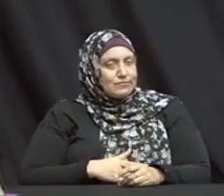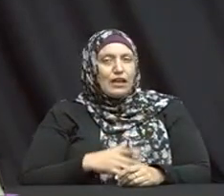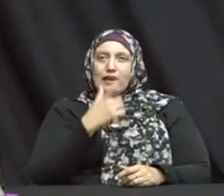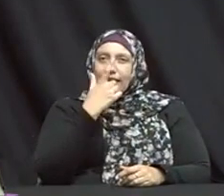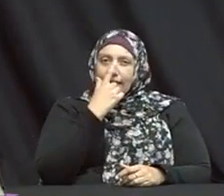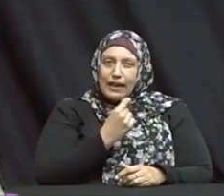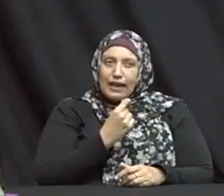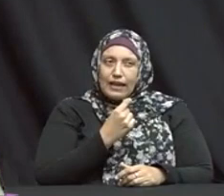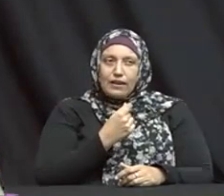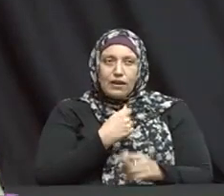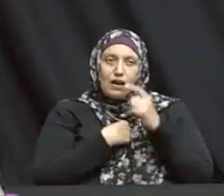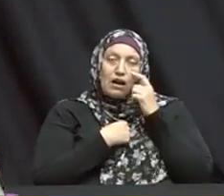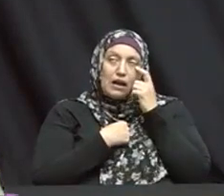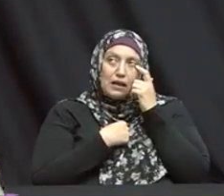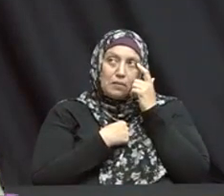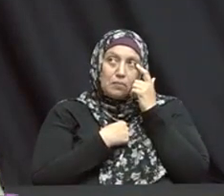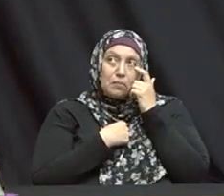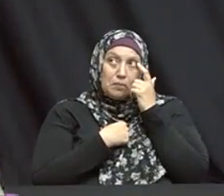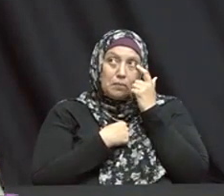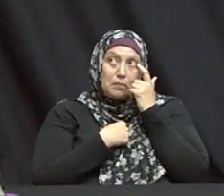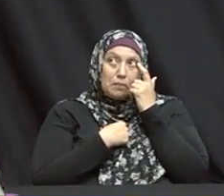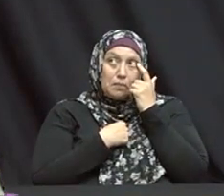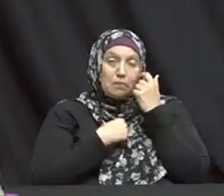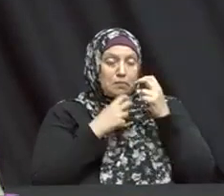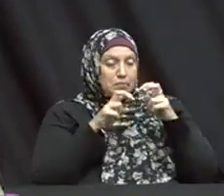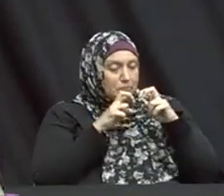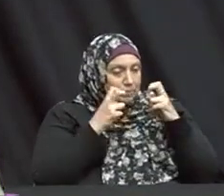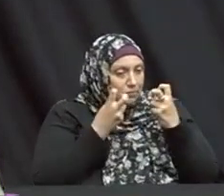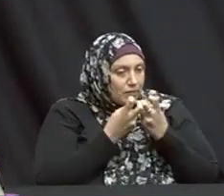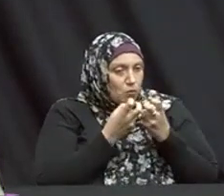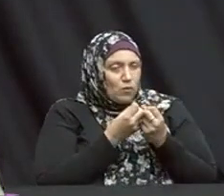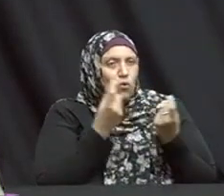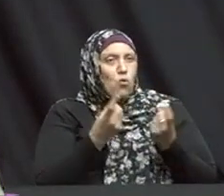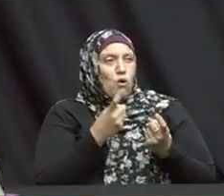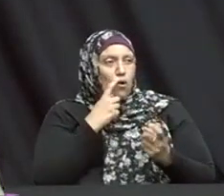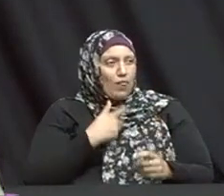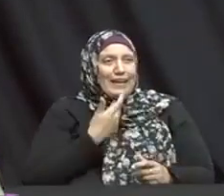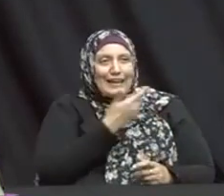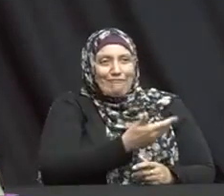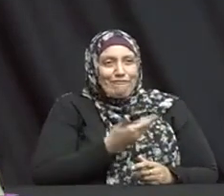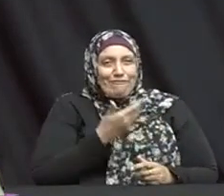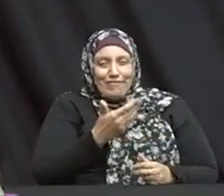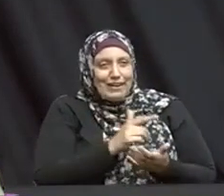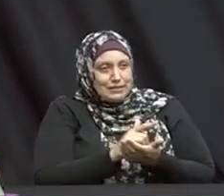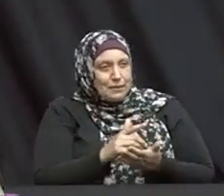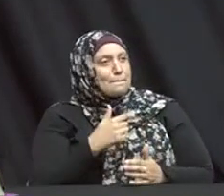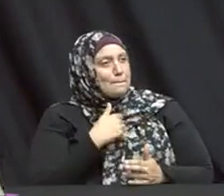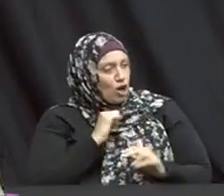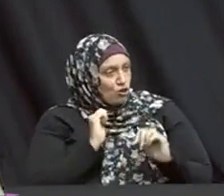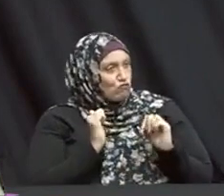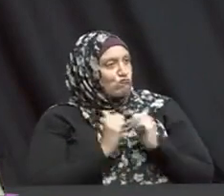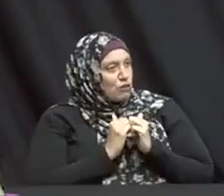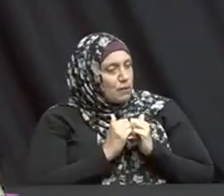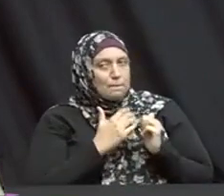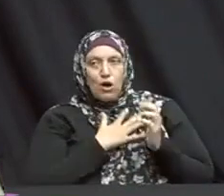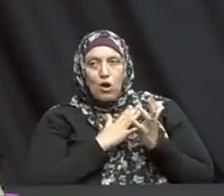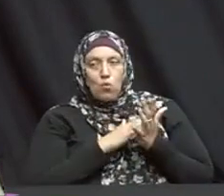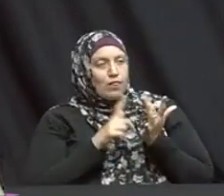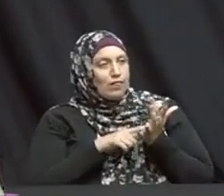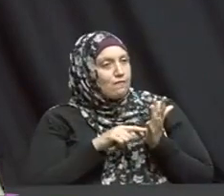around with his heirs or potential heirs and say, my agreement is my will, and this is it,